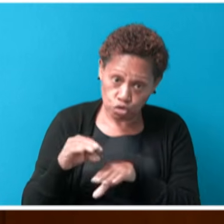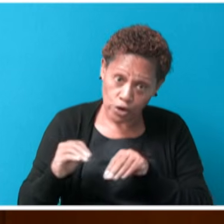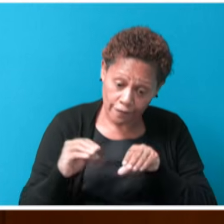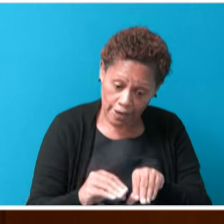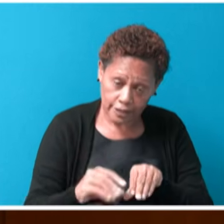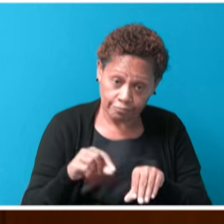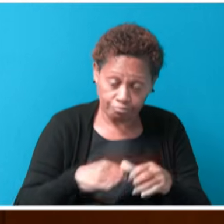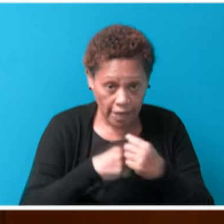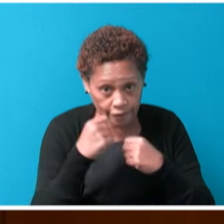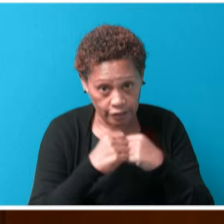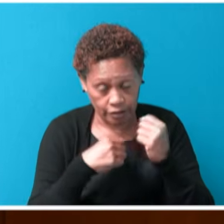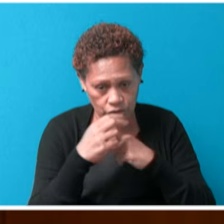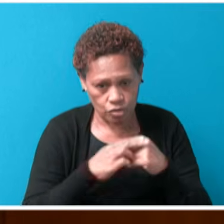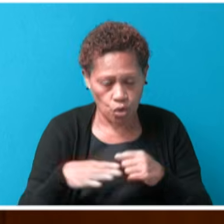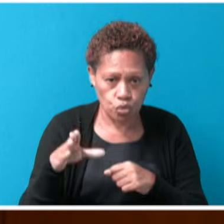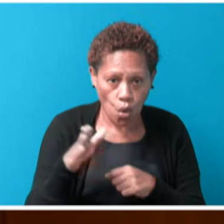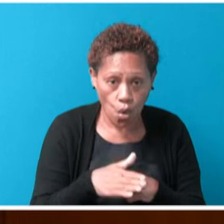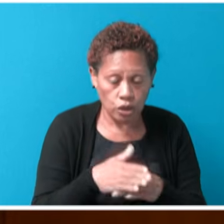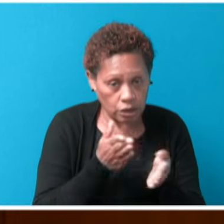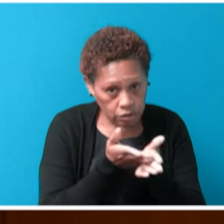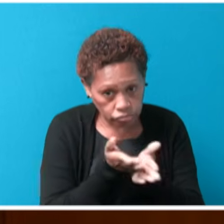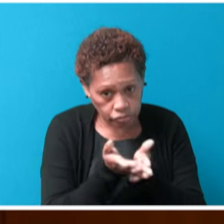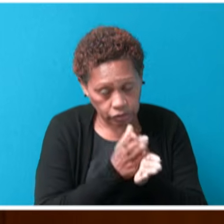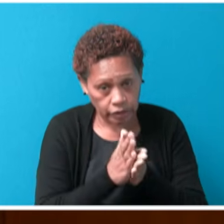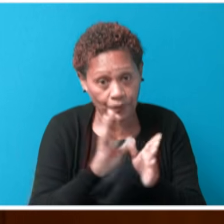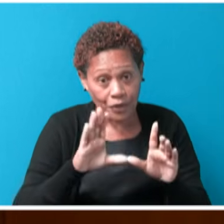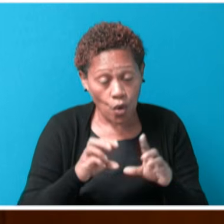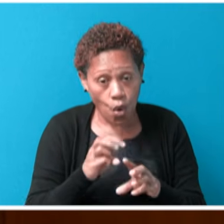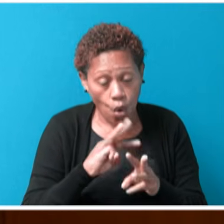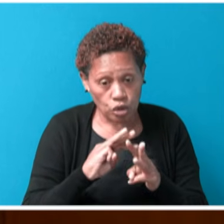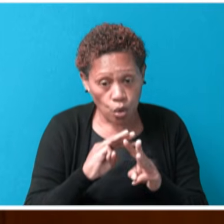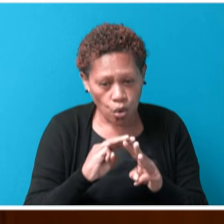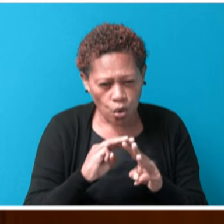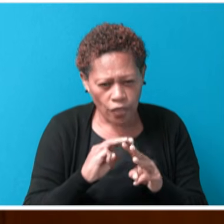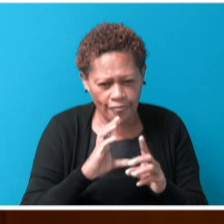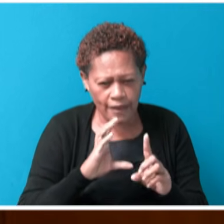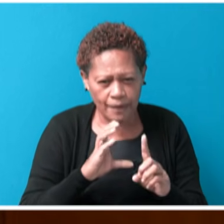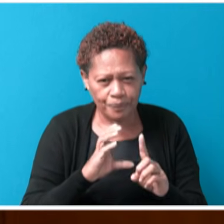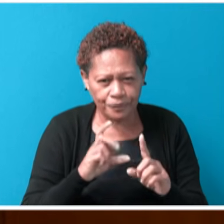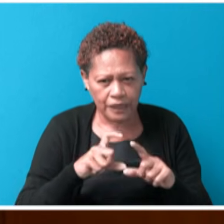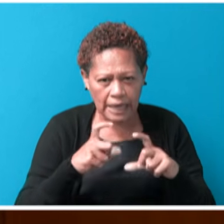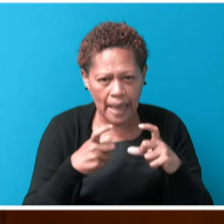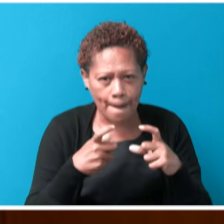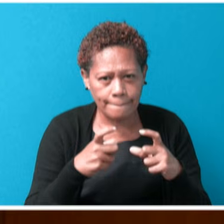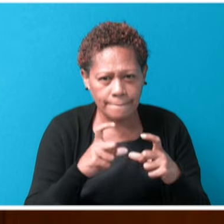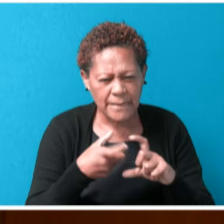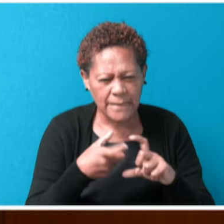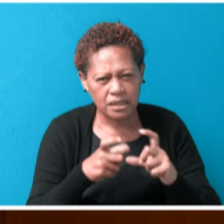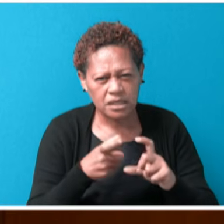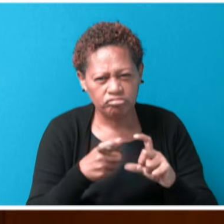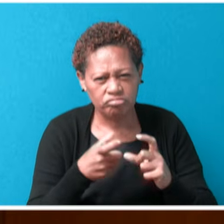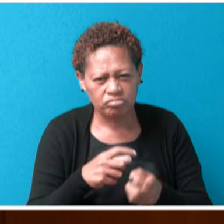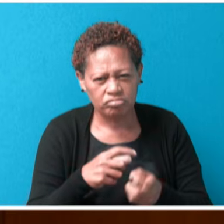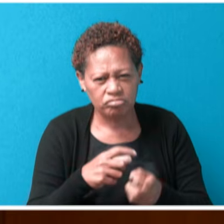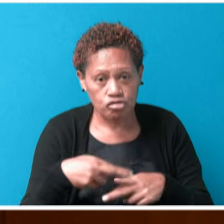social services, and climate resilience. To realize this ambition, government